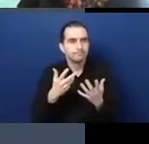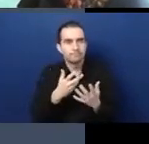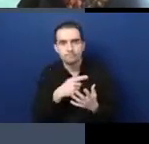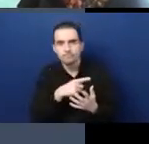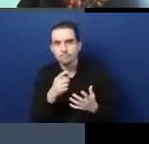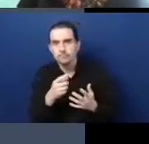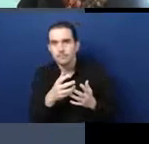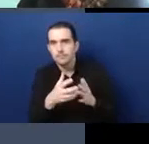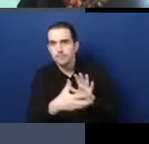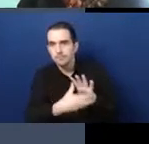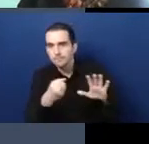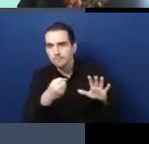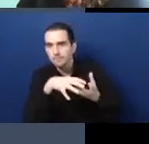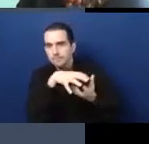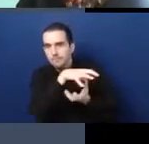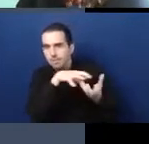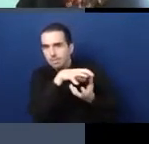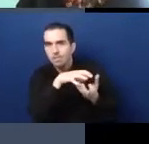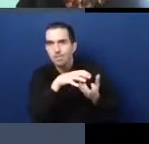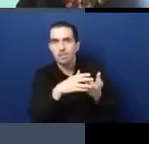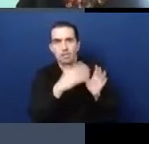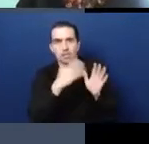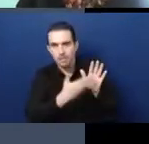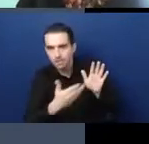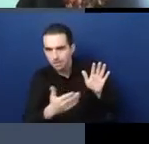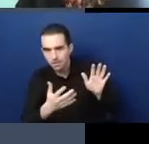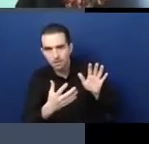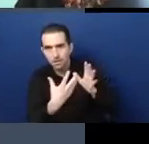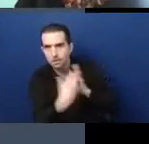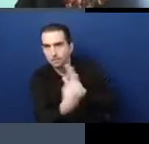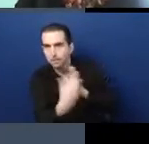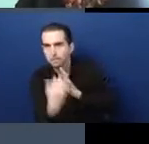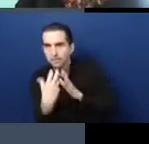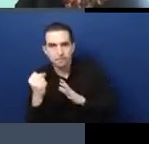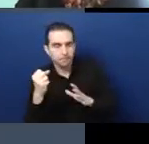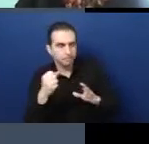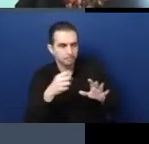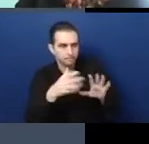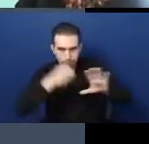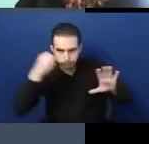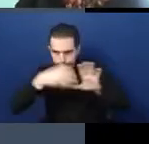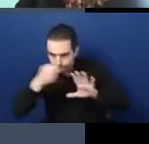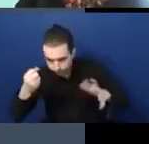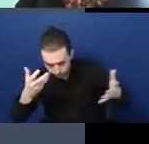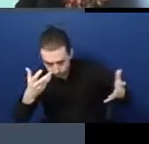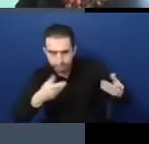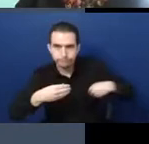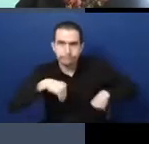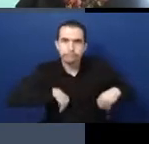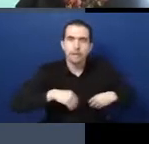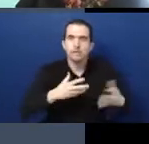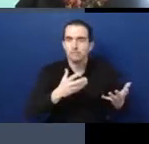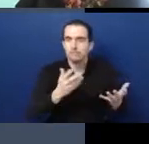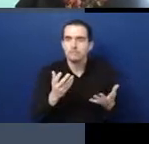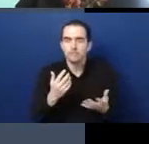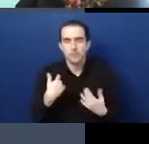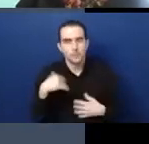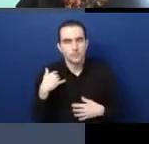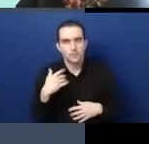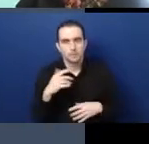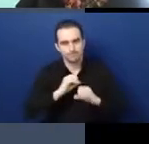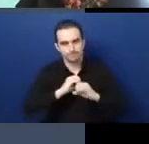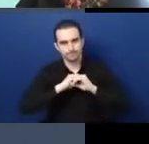truly illuminating. So with that, I want to thank all our panelists for